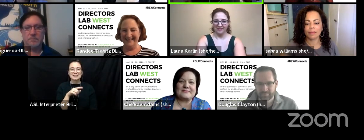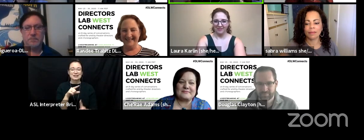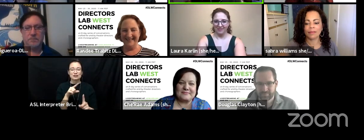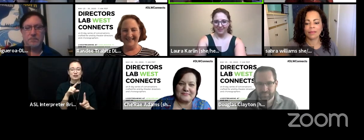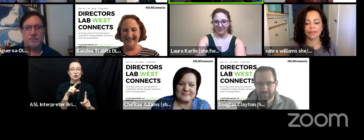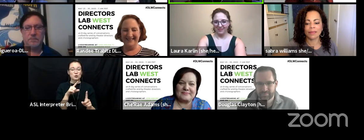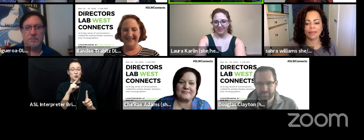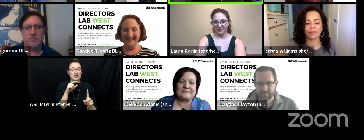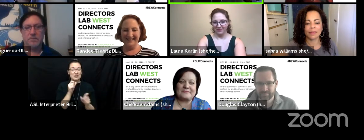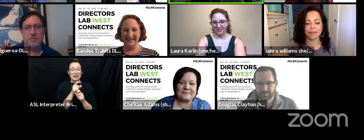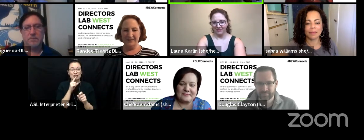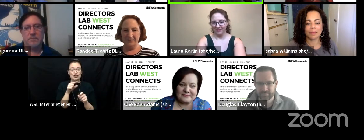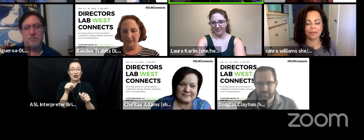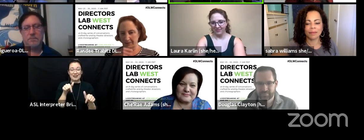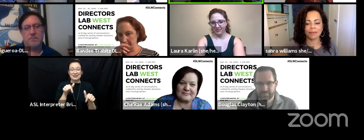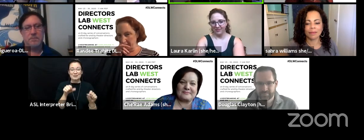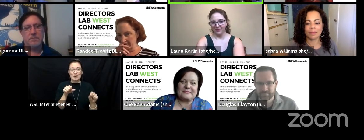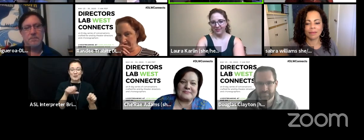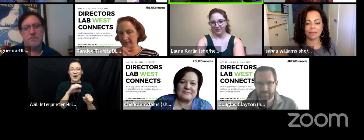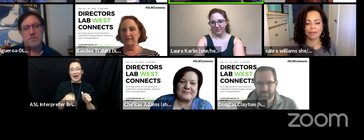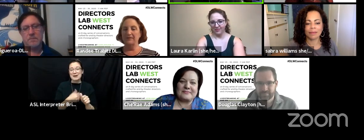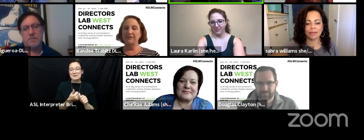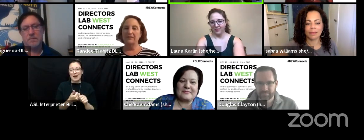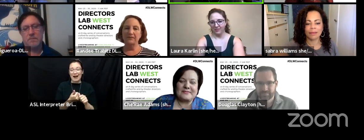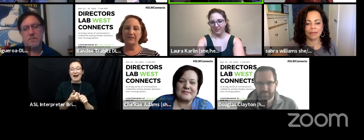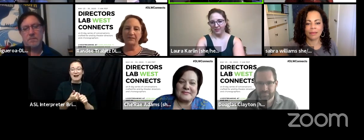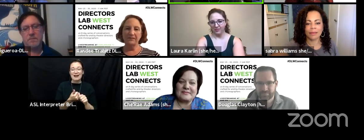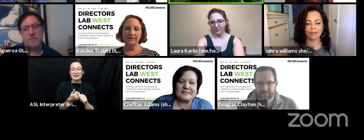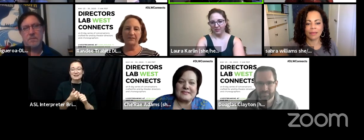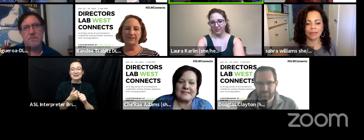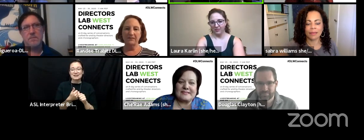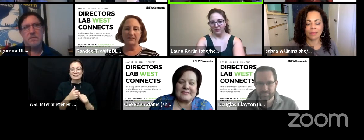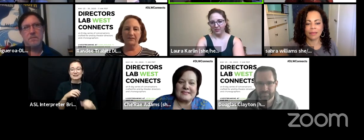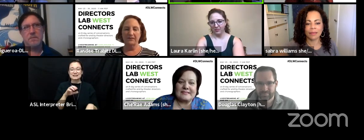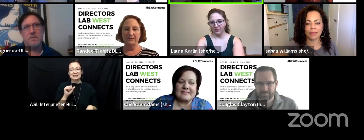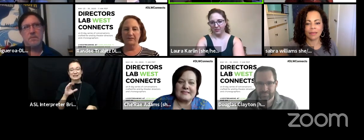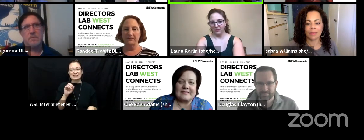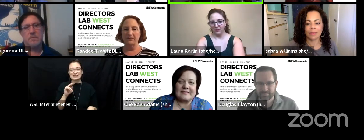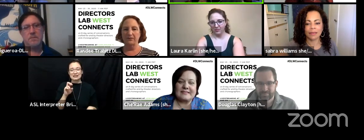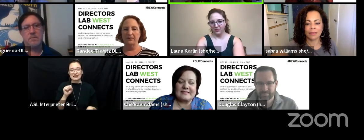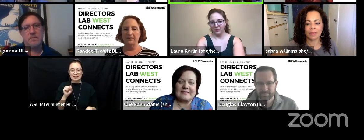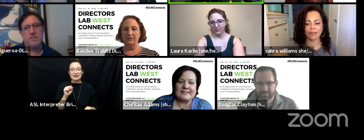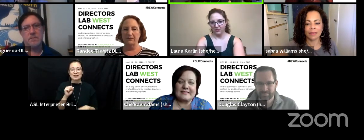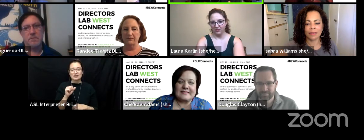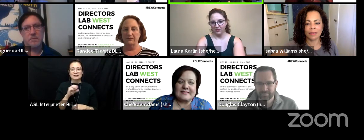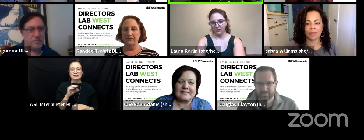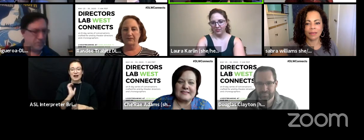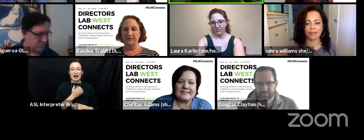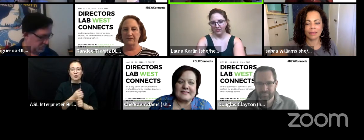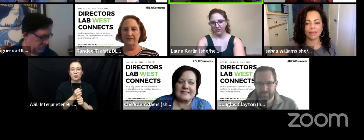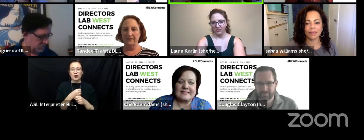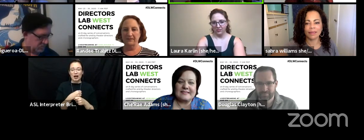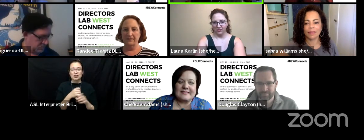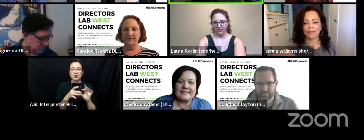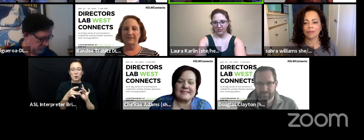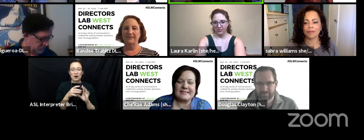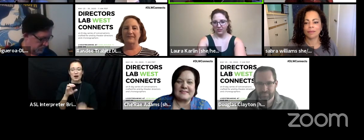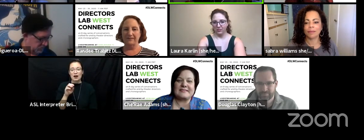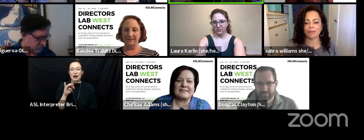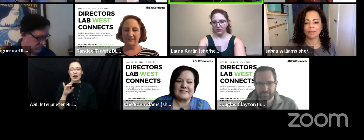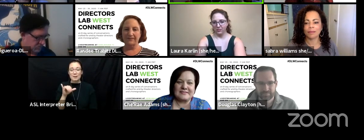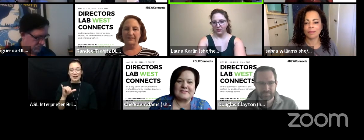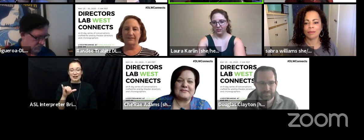stream possible, and also behind the scenes and definitely want to give a shout out to our production coordinator, Emily